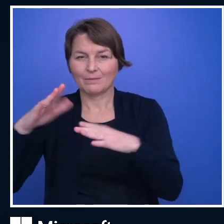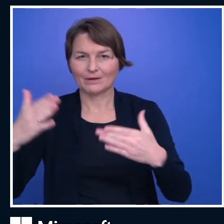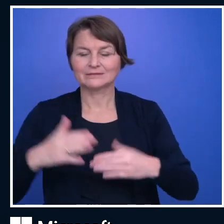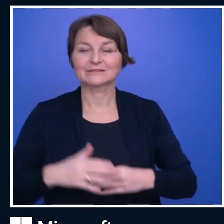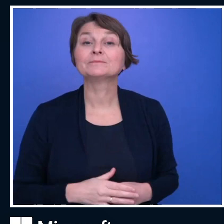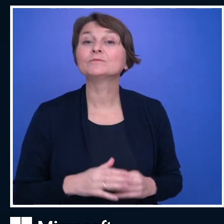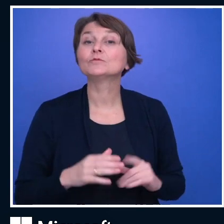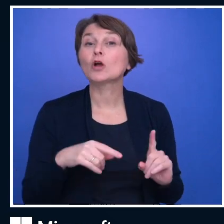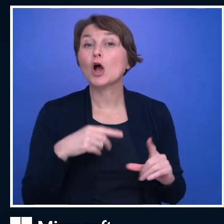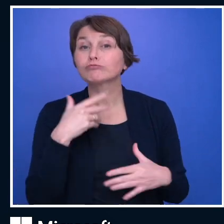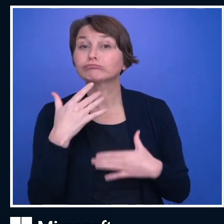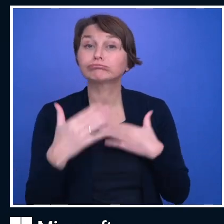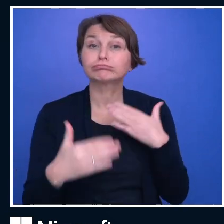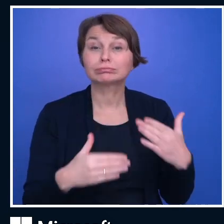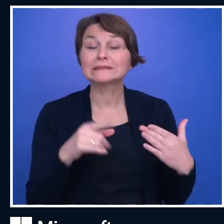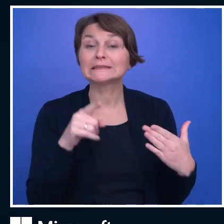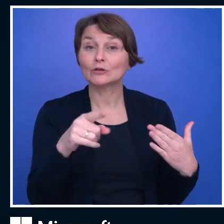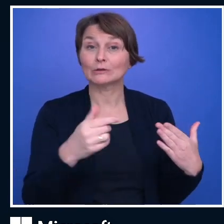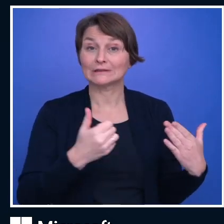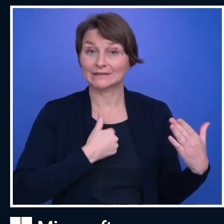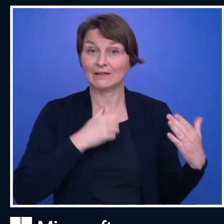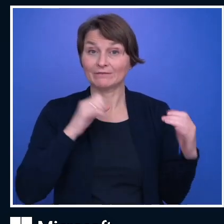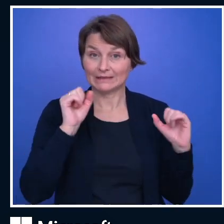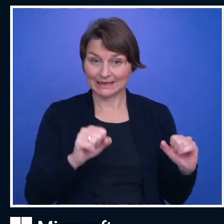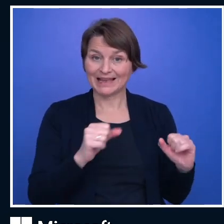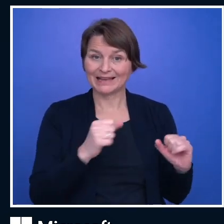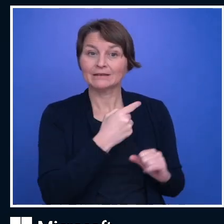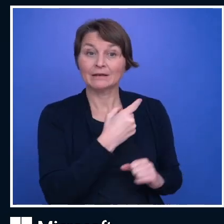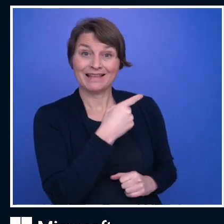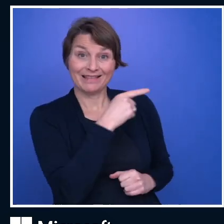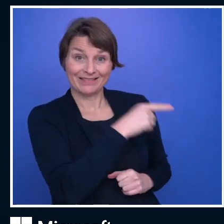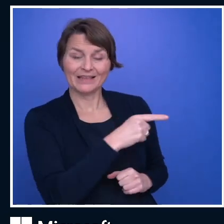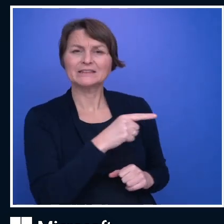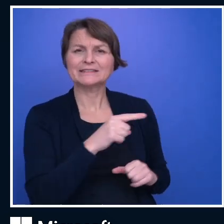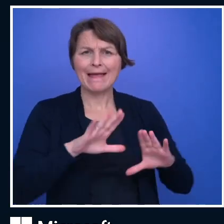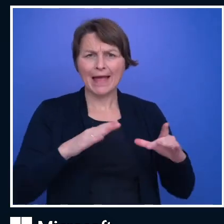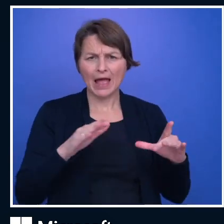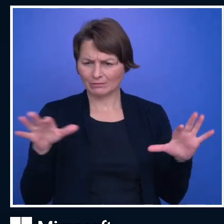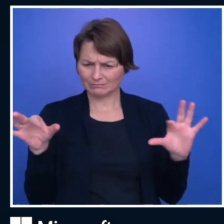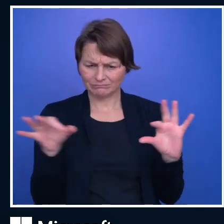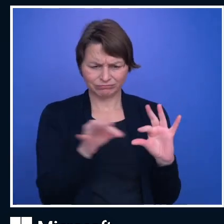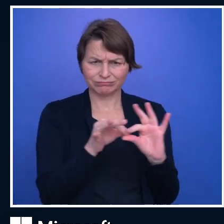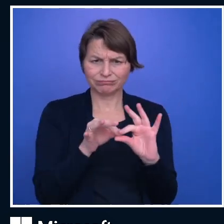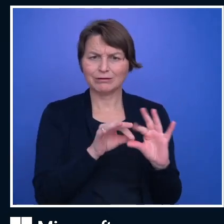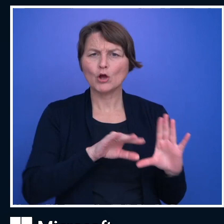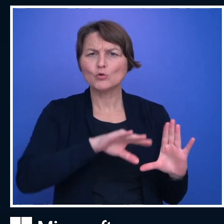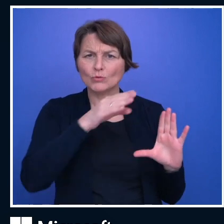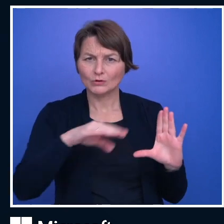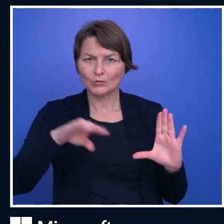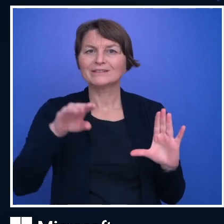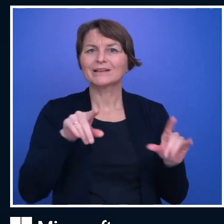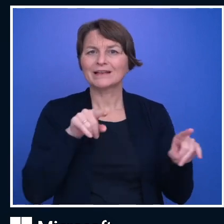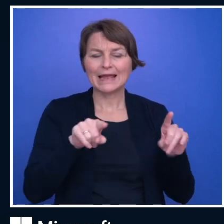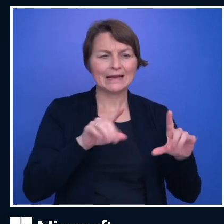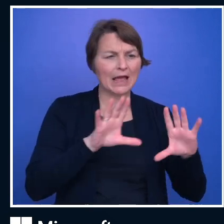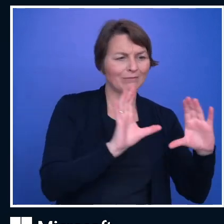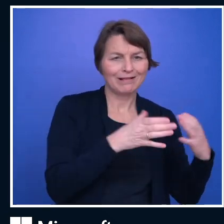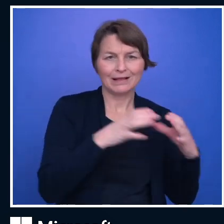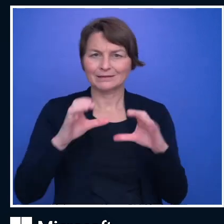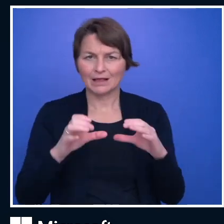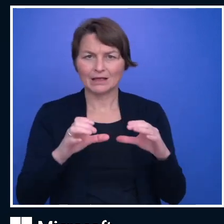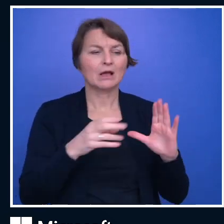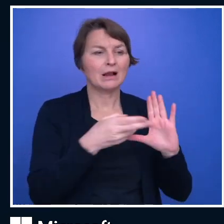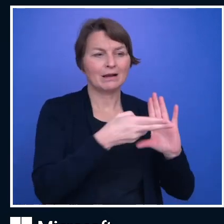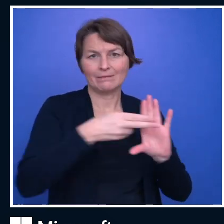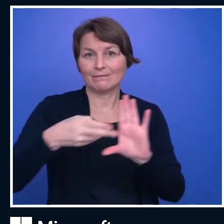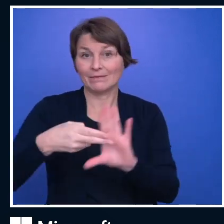sigmoid logistic regression for both classification as well as regression. So in case you want to use it for classification,